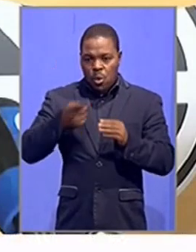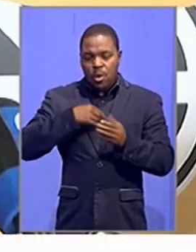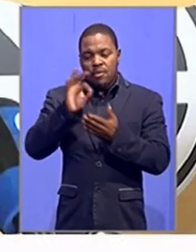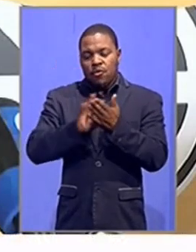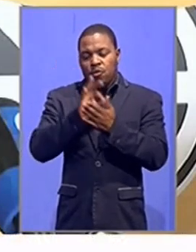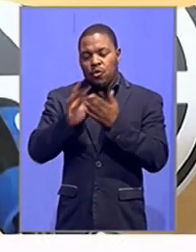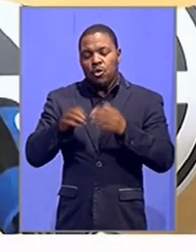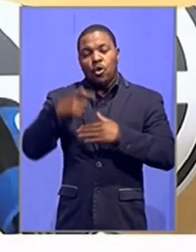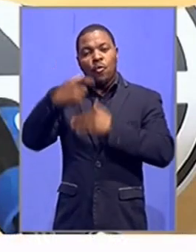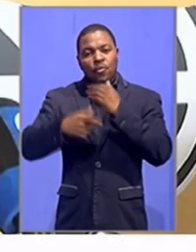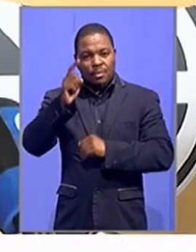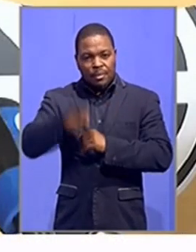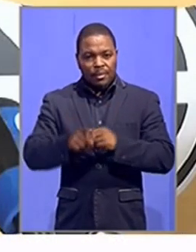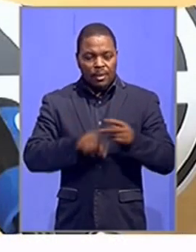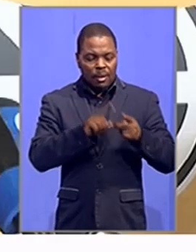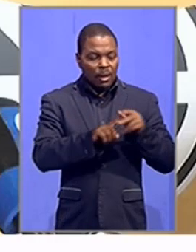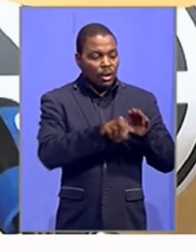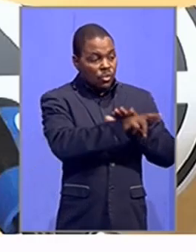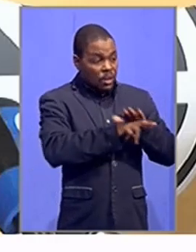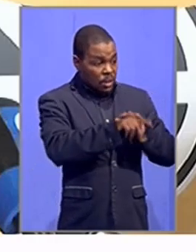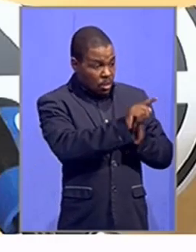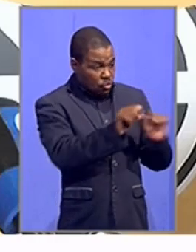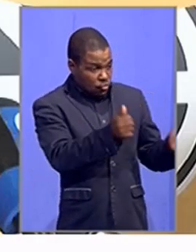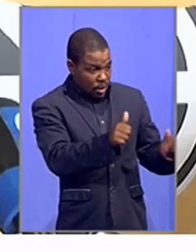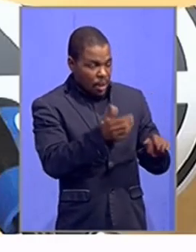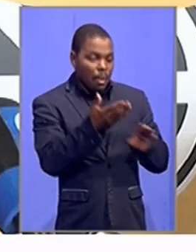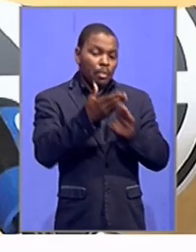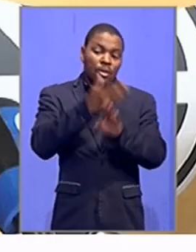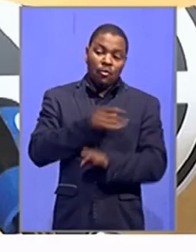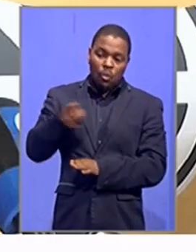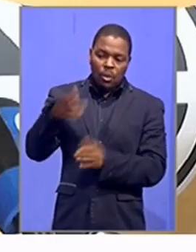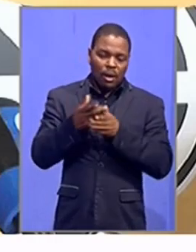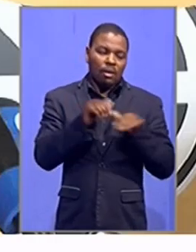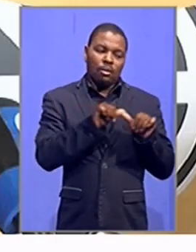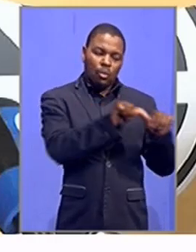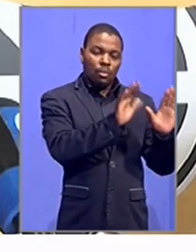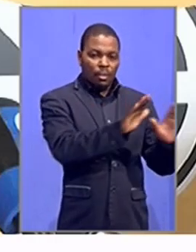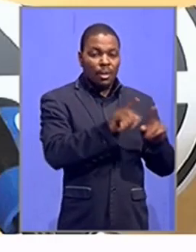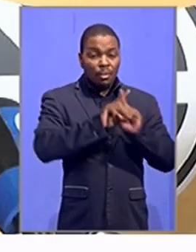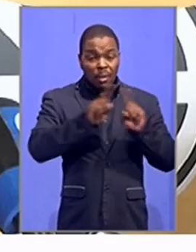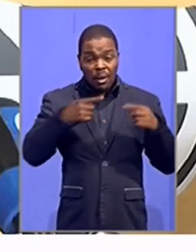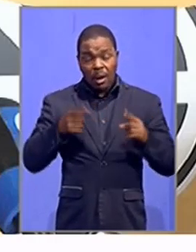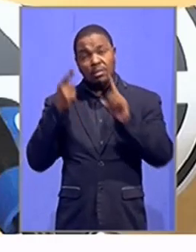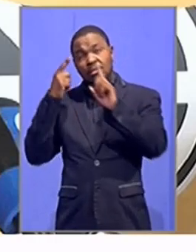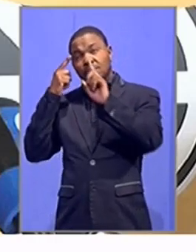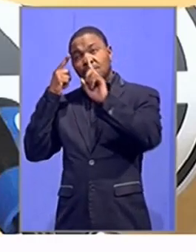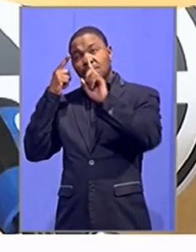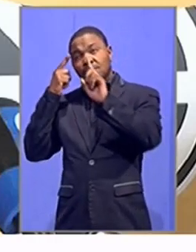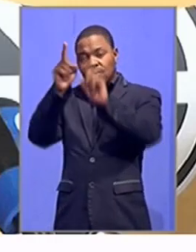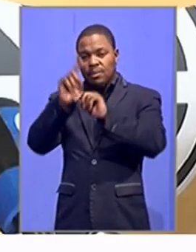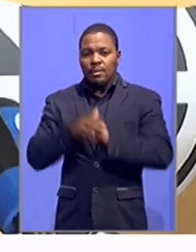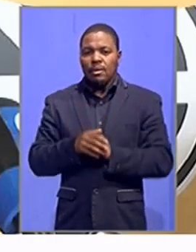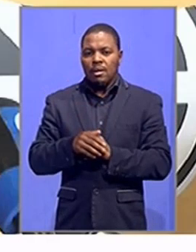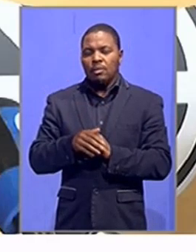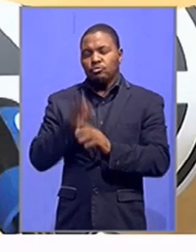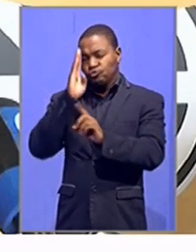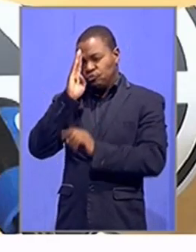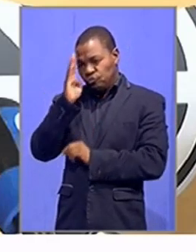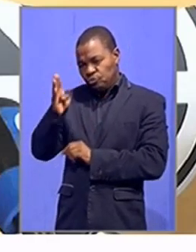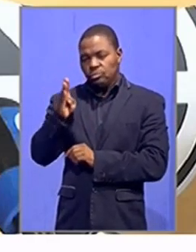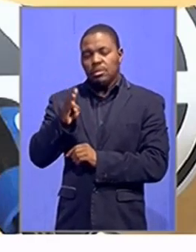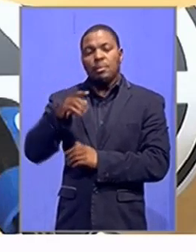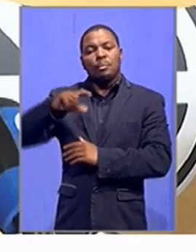conference, Ellen ready, they'll go through even before provincial conference. But the target now is to make sure that we are going directly to the provincial